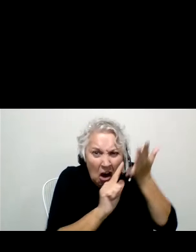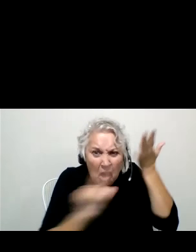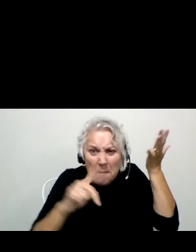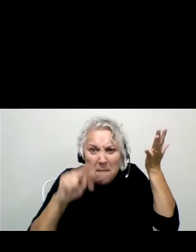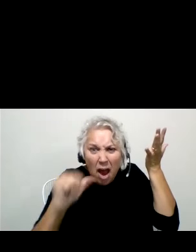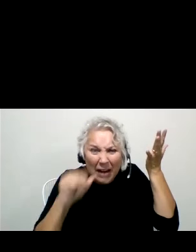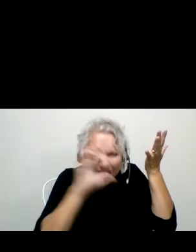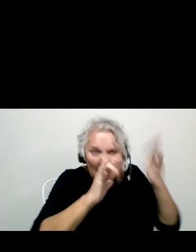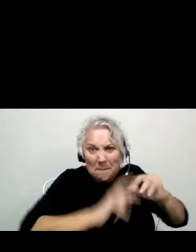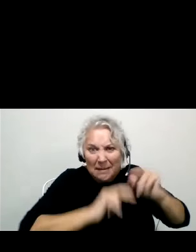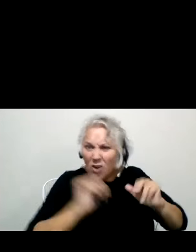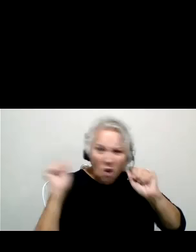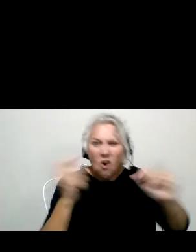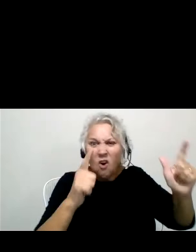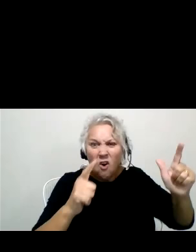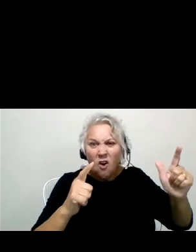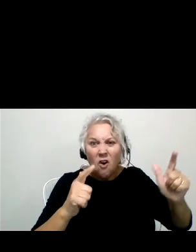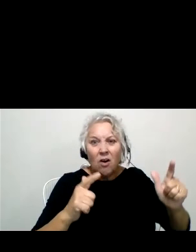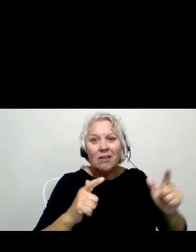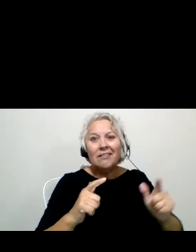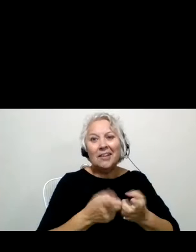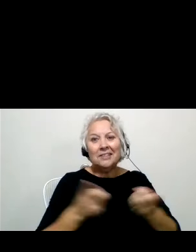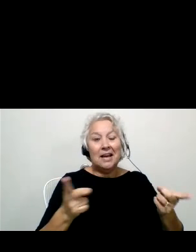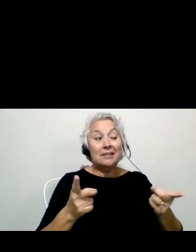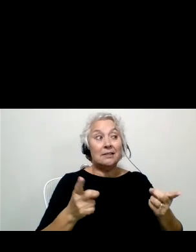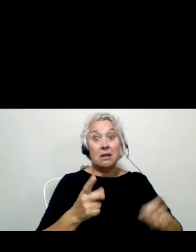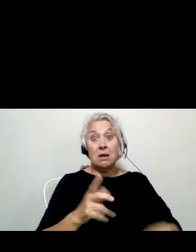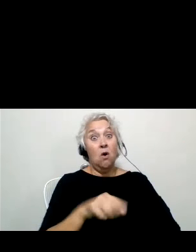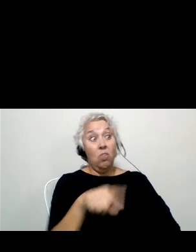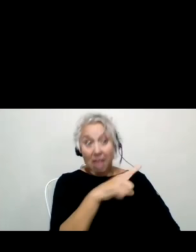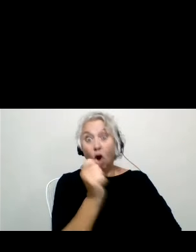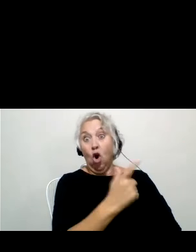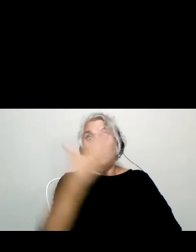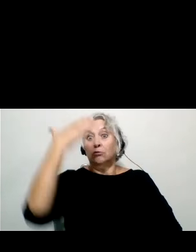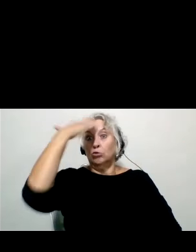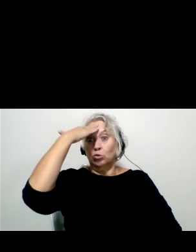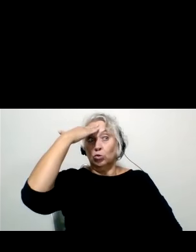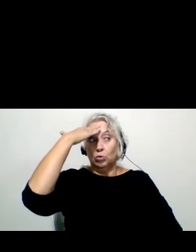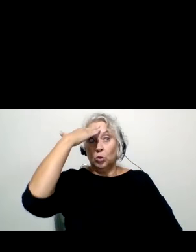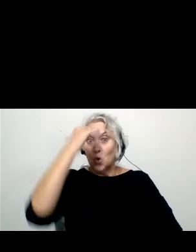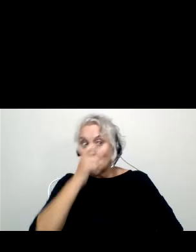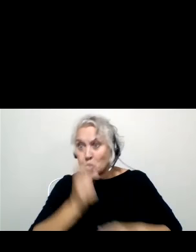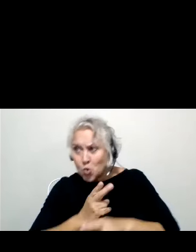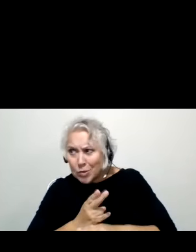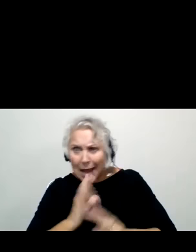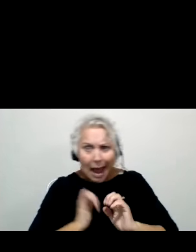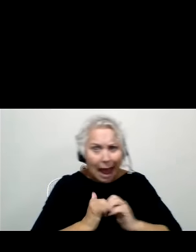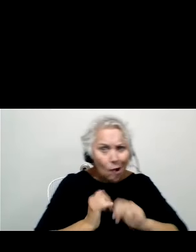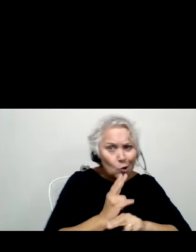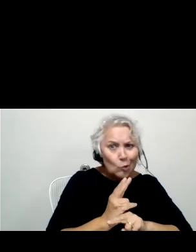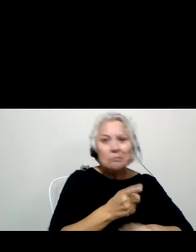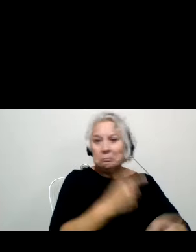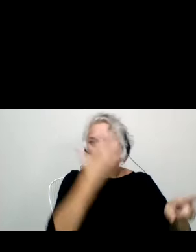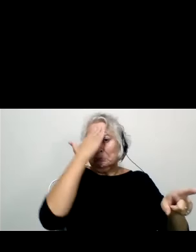in that building on the devices. And so by golly, they all knew who was using them and how to use them.